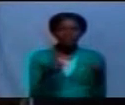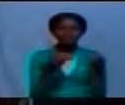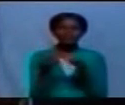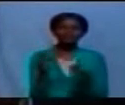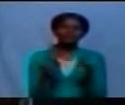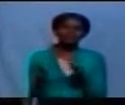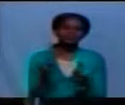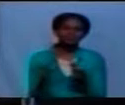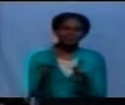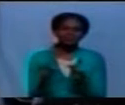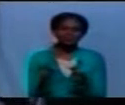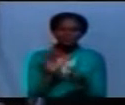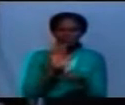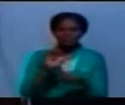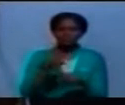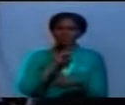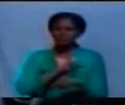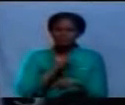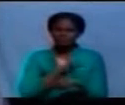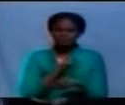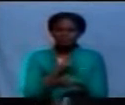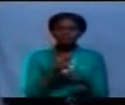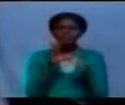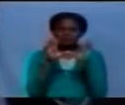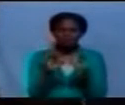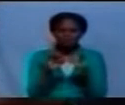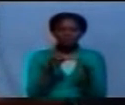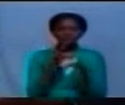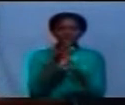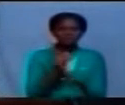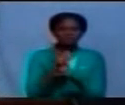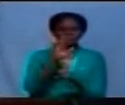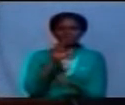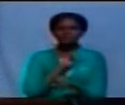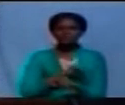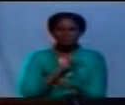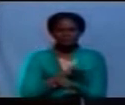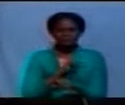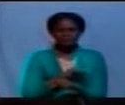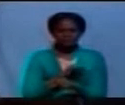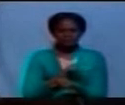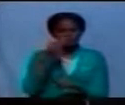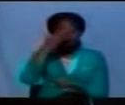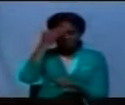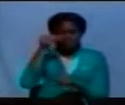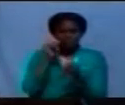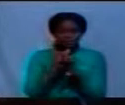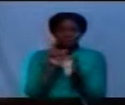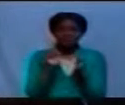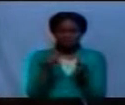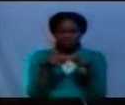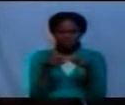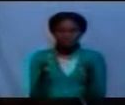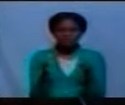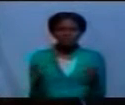people, their basic need is to open an account through which they should be getting their salaries. They forget that they can actually open